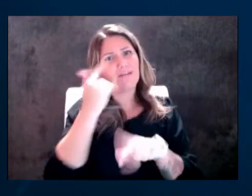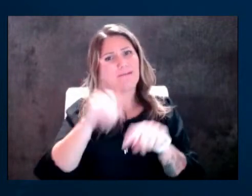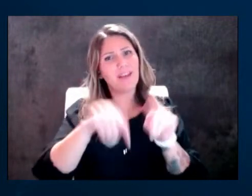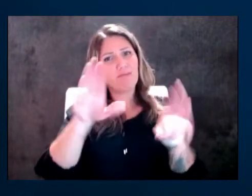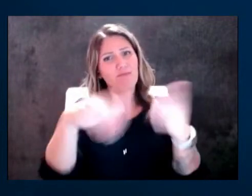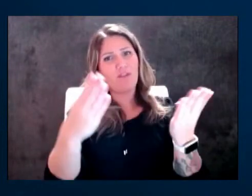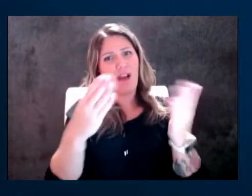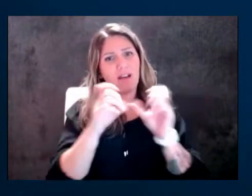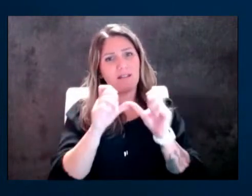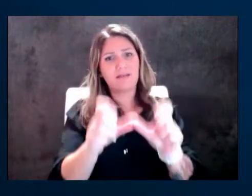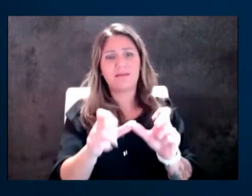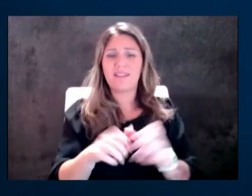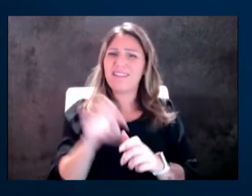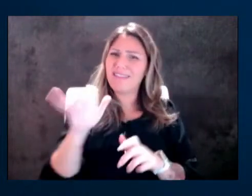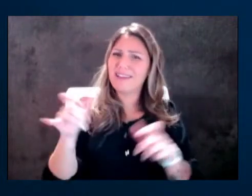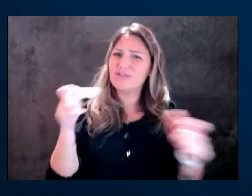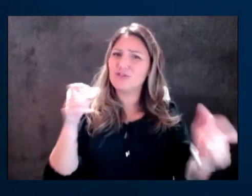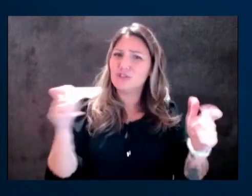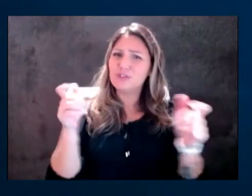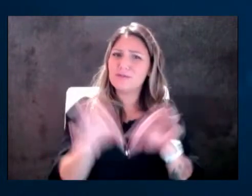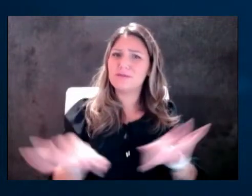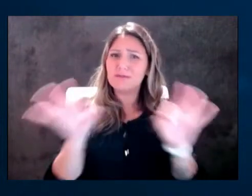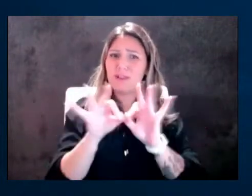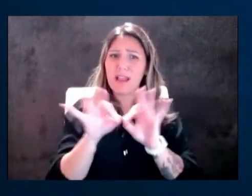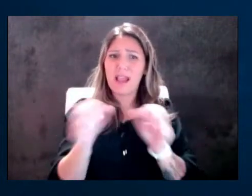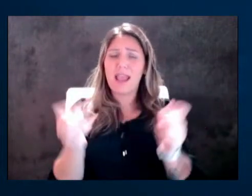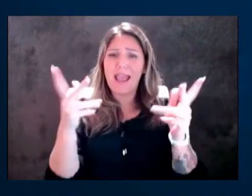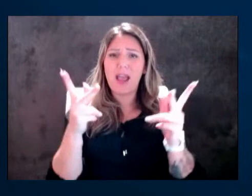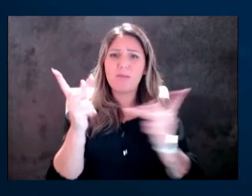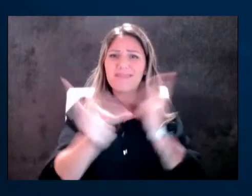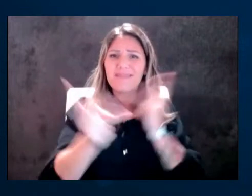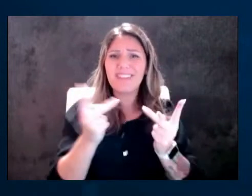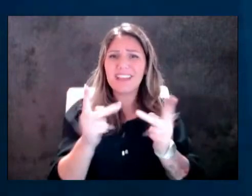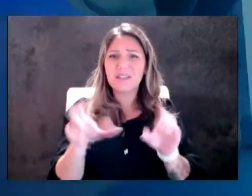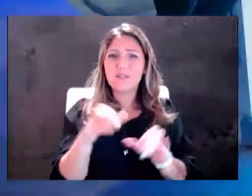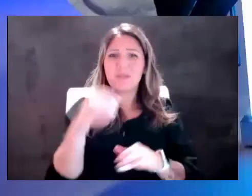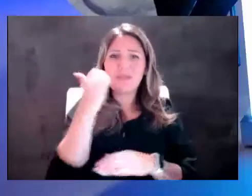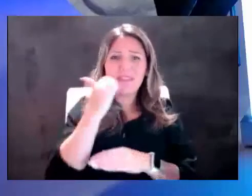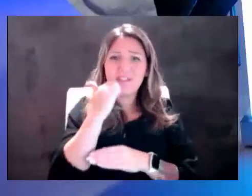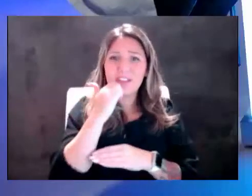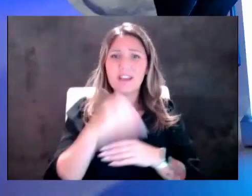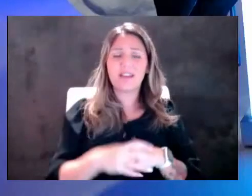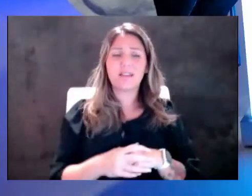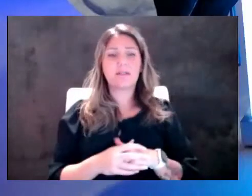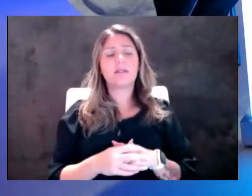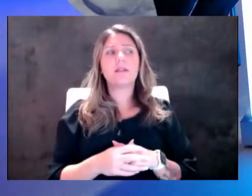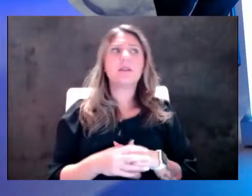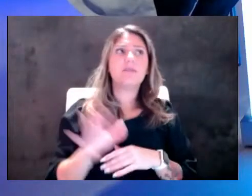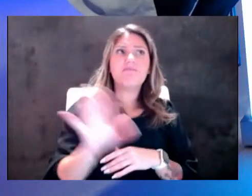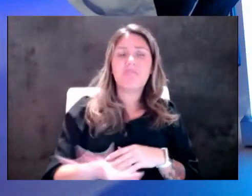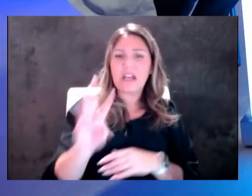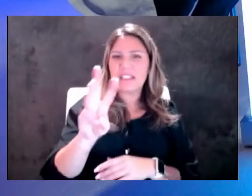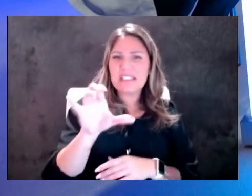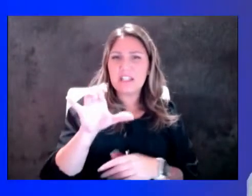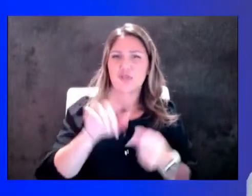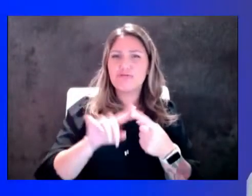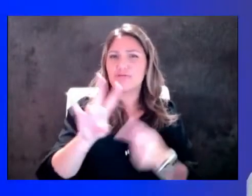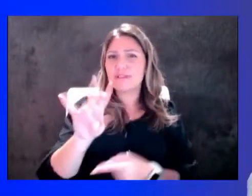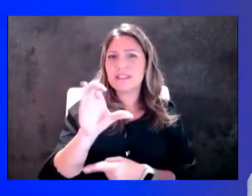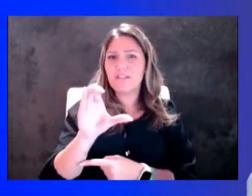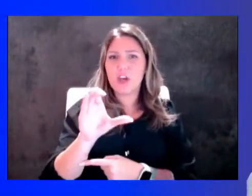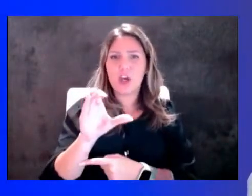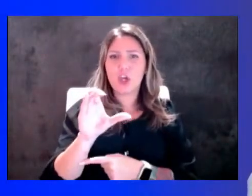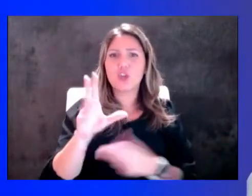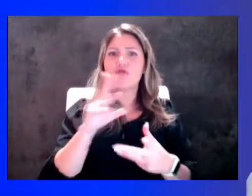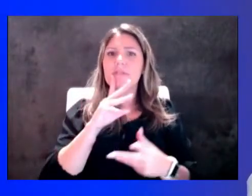big deal. And so talk to us, how many visits do we do a day now with telehealth? So we're right now around 600 to 700 visits a day. I think at our